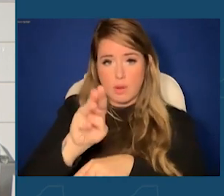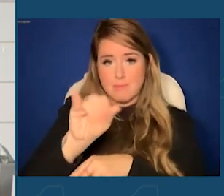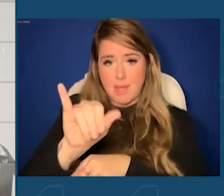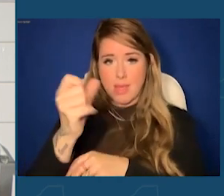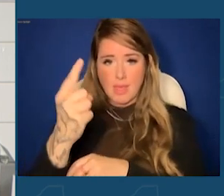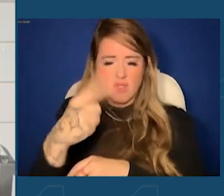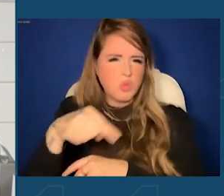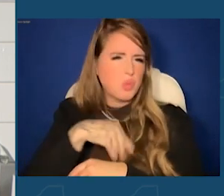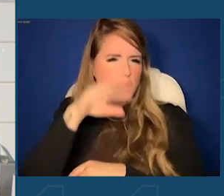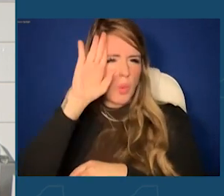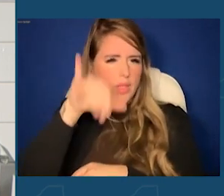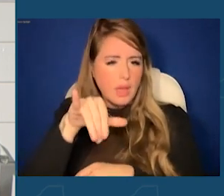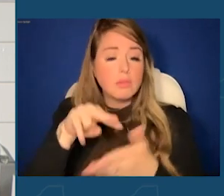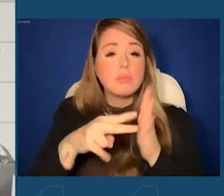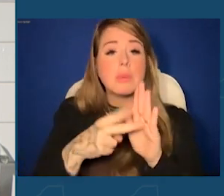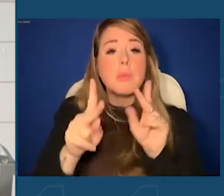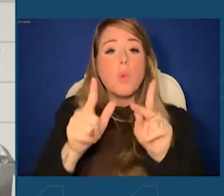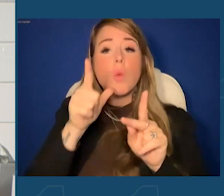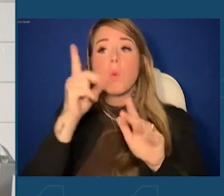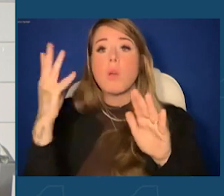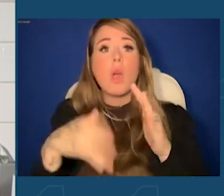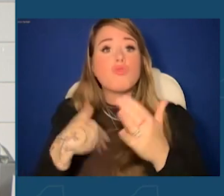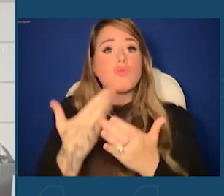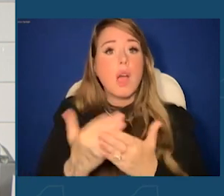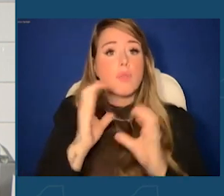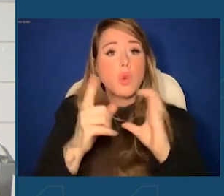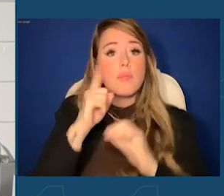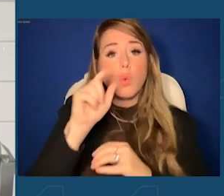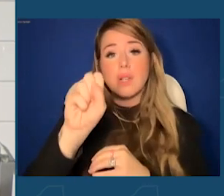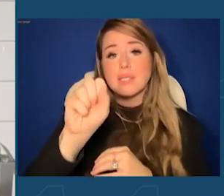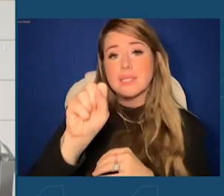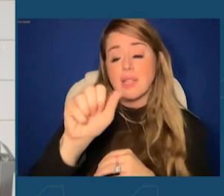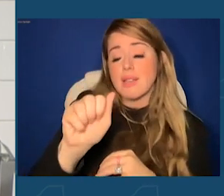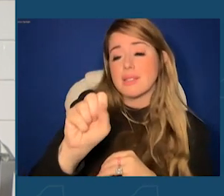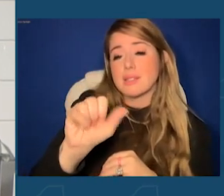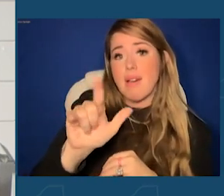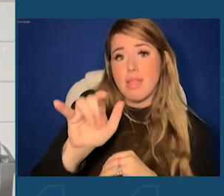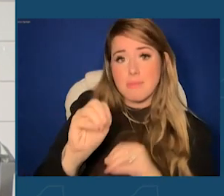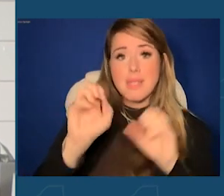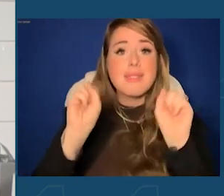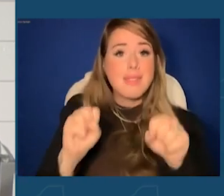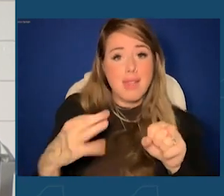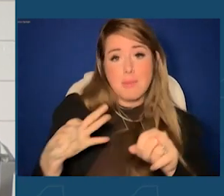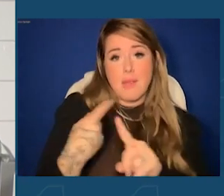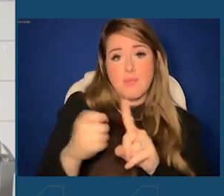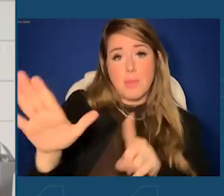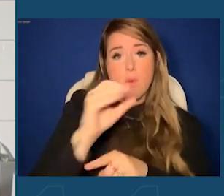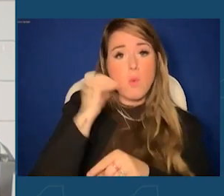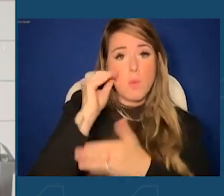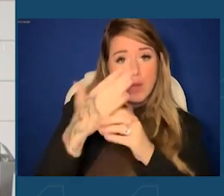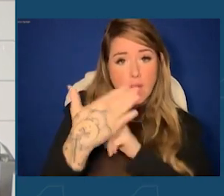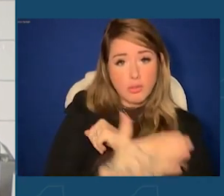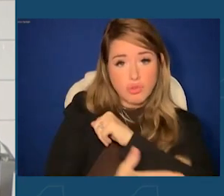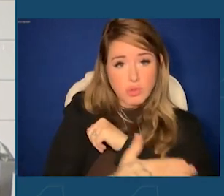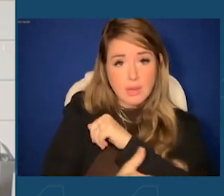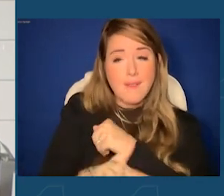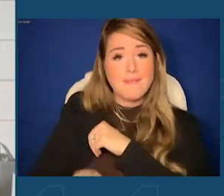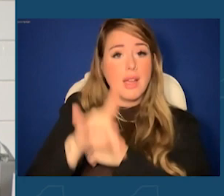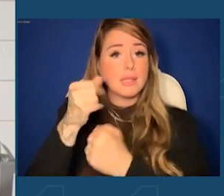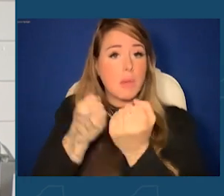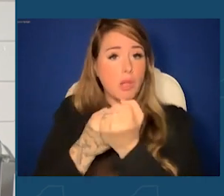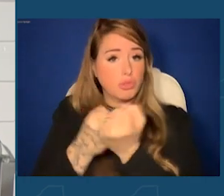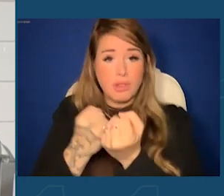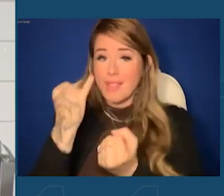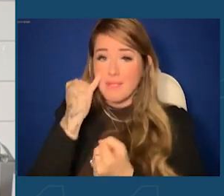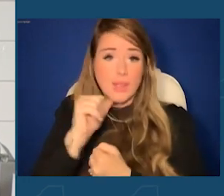allow asylum seekers from other countries to seek sponsorship and to apply from their home countries. And if they don't, they will be turned back. So